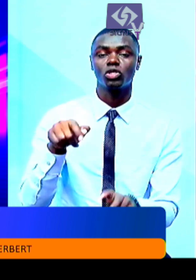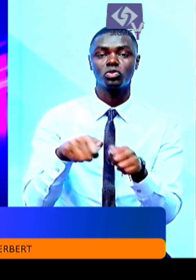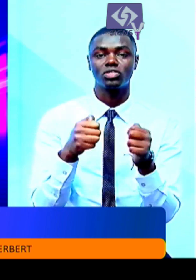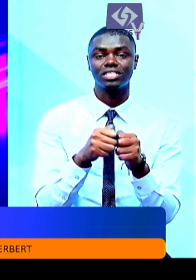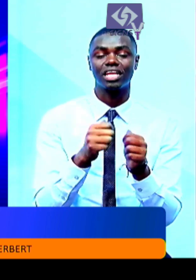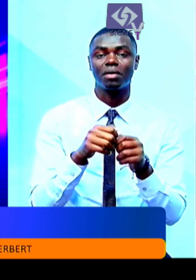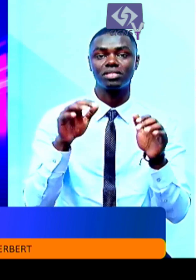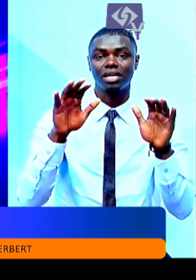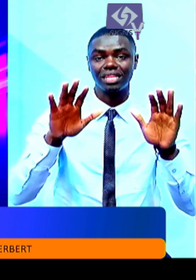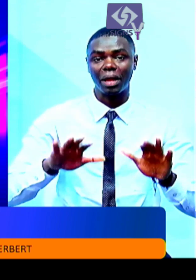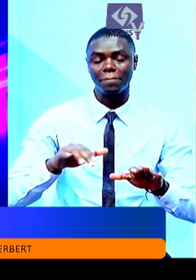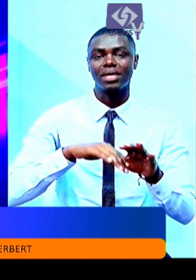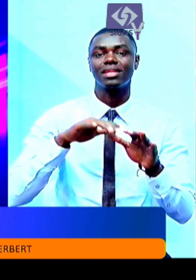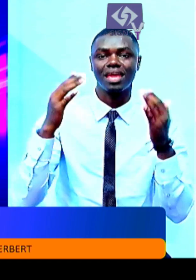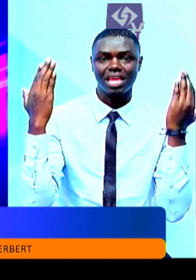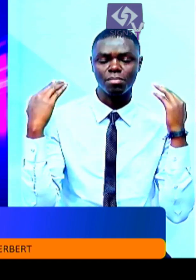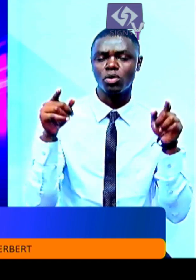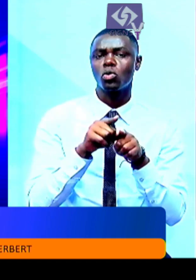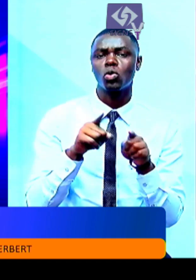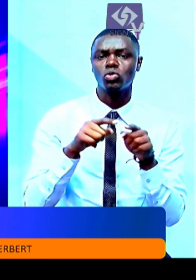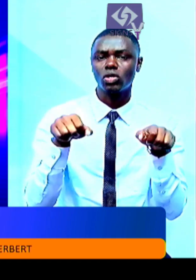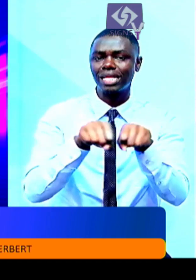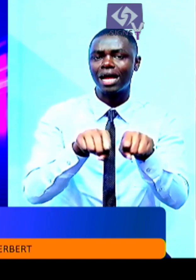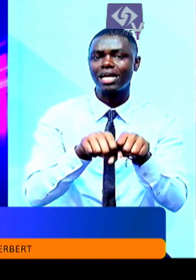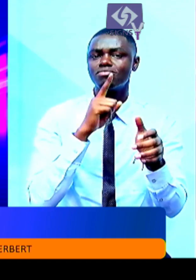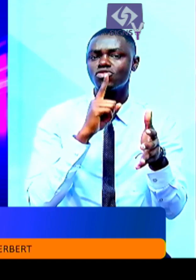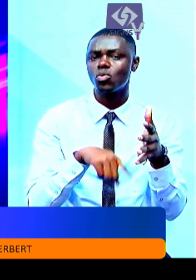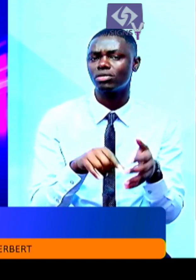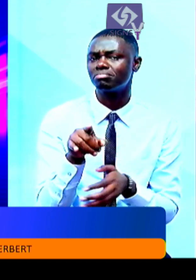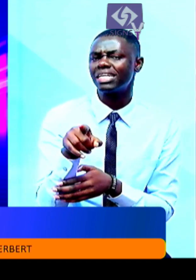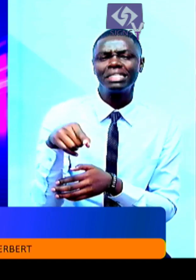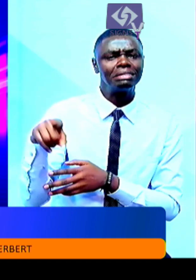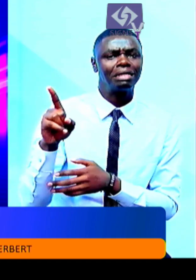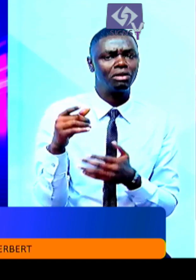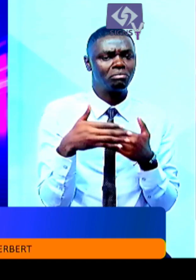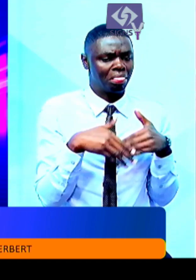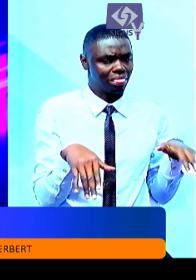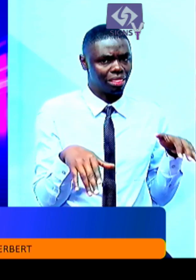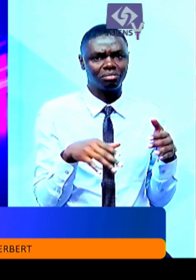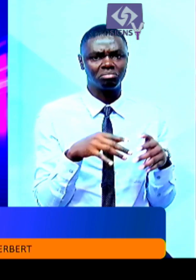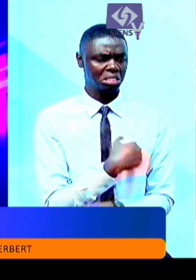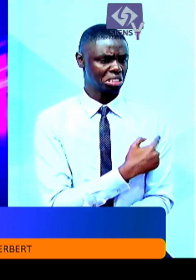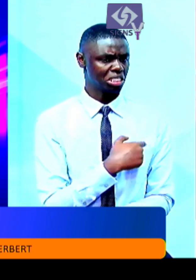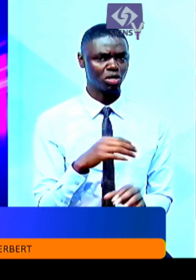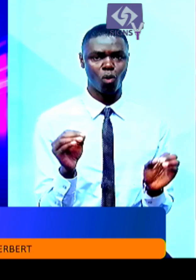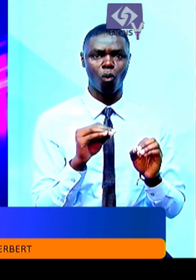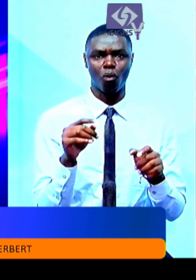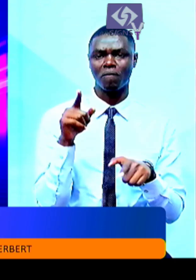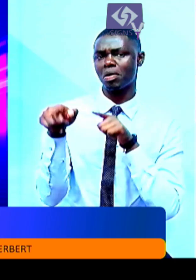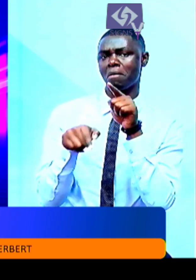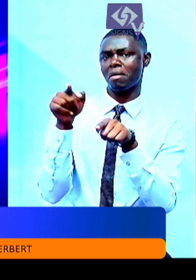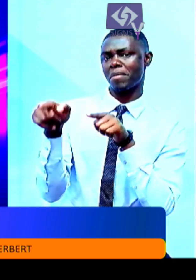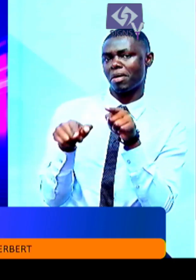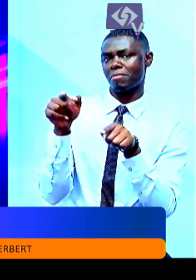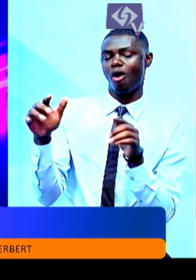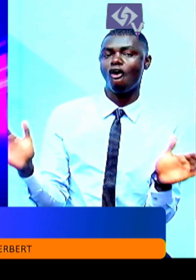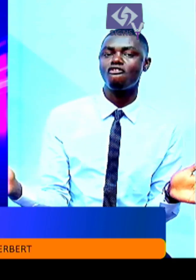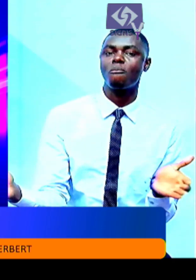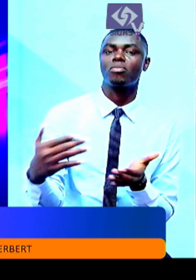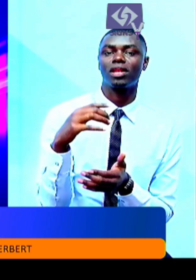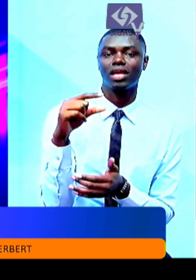Meru, and also Johnson Sakaja coming out and saying that he is not guilty as he is being accused of